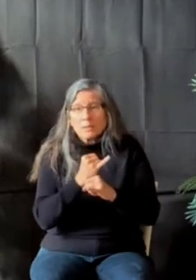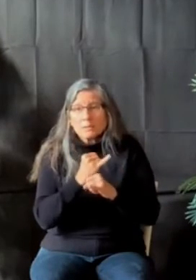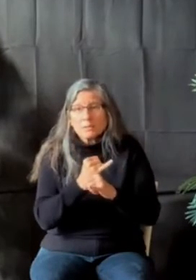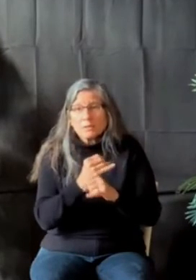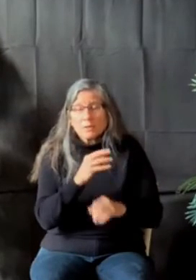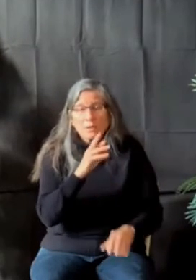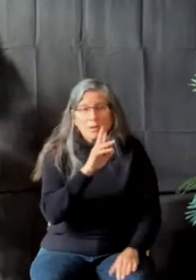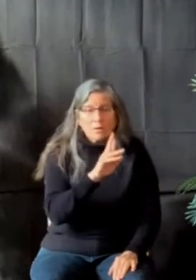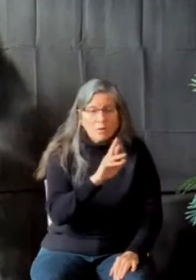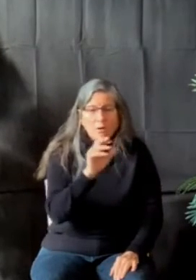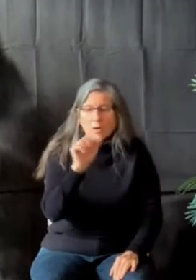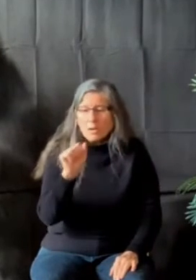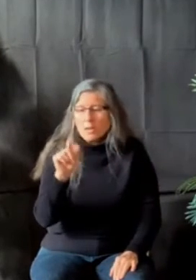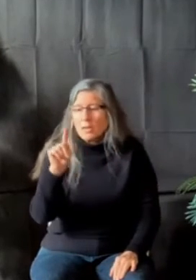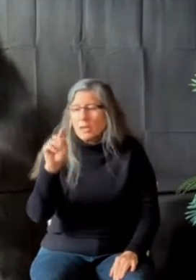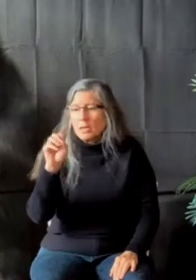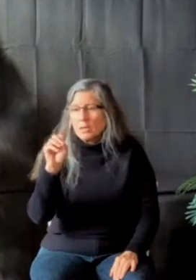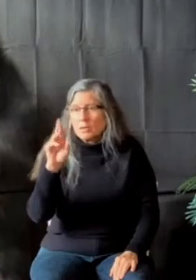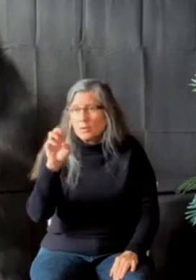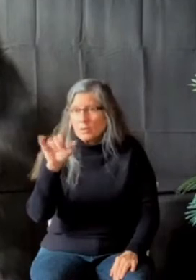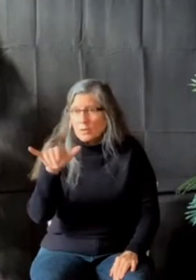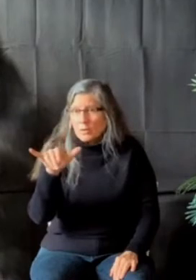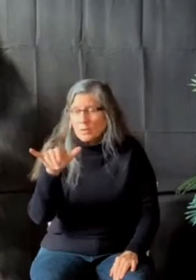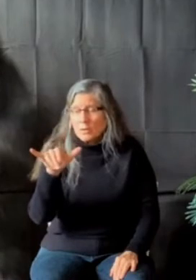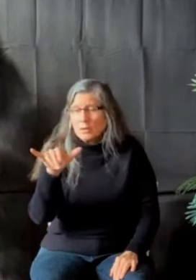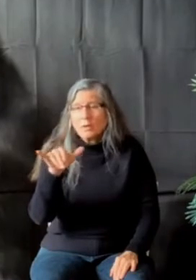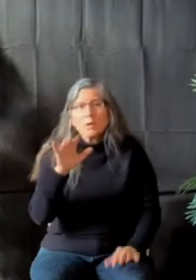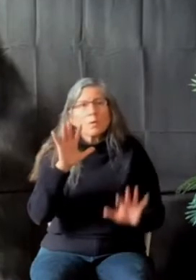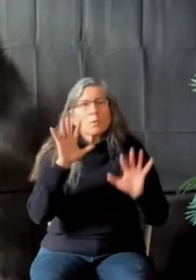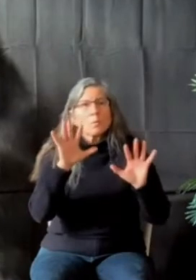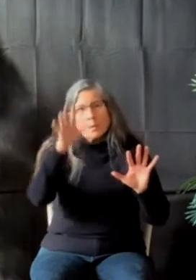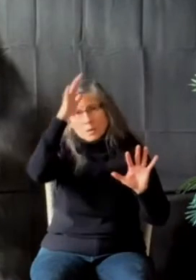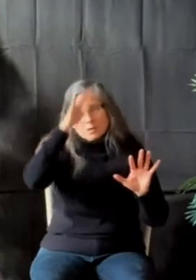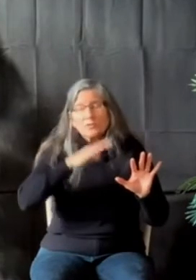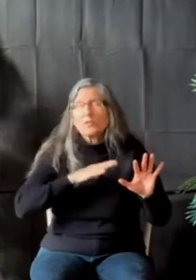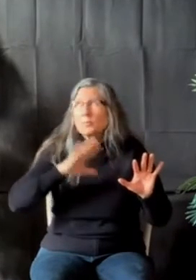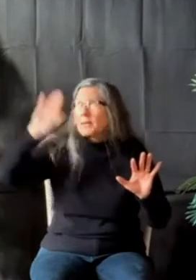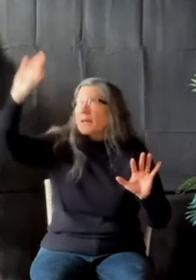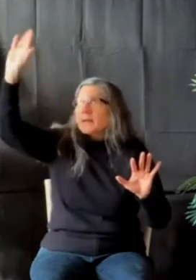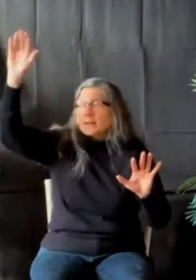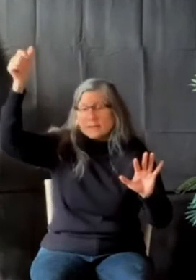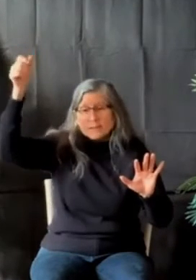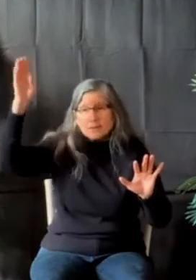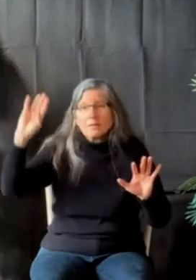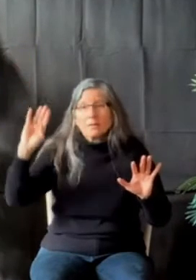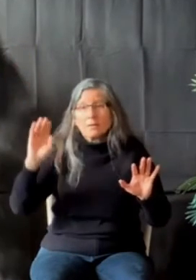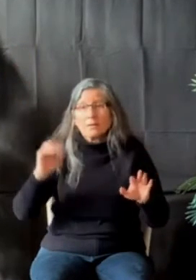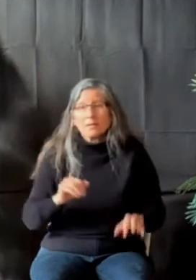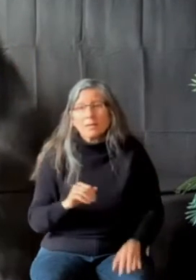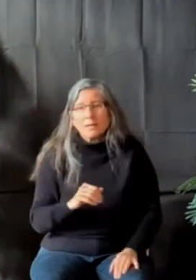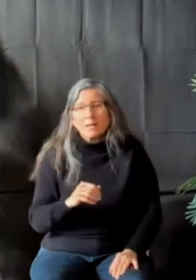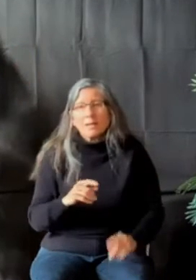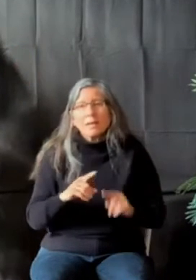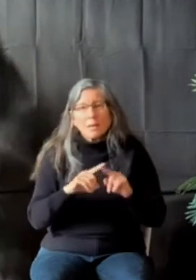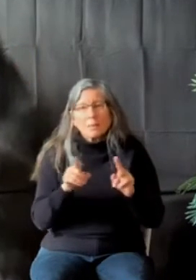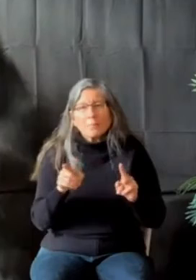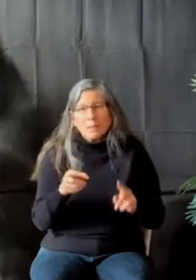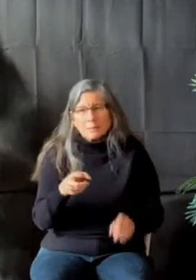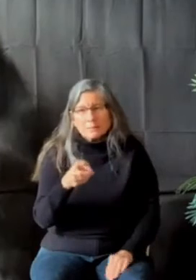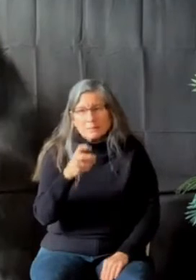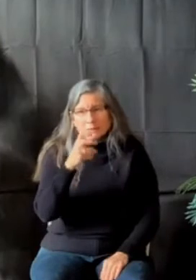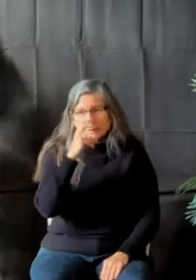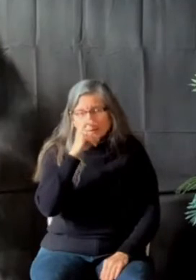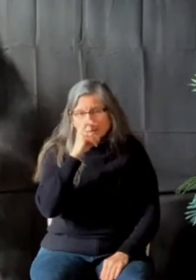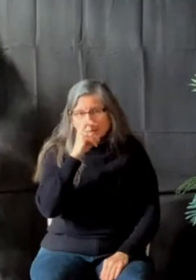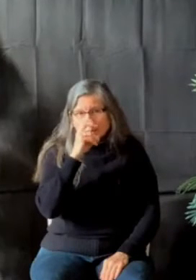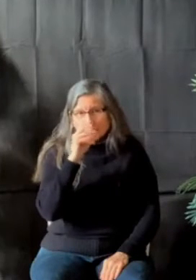heard of R.A. Torrey. But R.A. Torrey was a wonderful man of God, but he was a little strict.